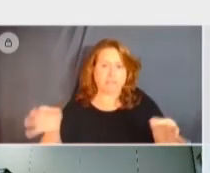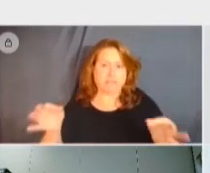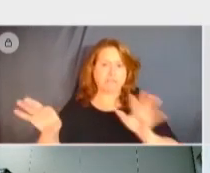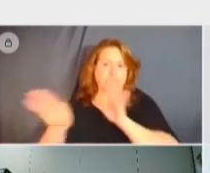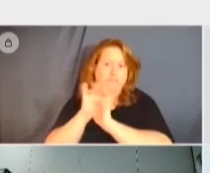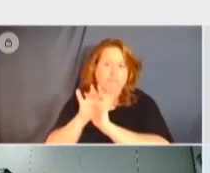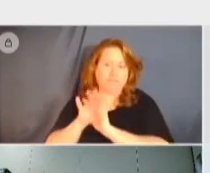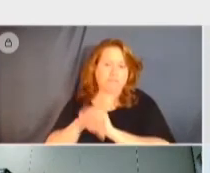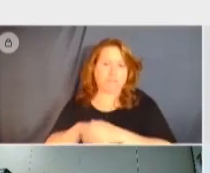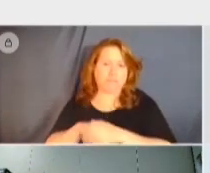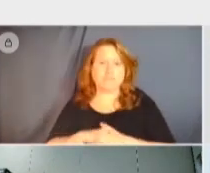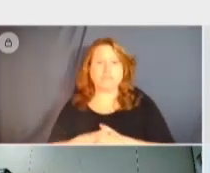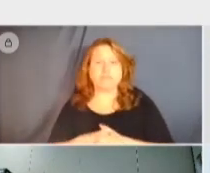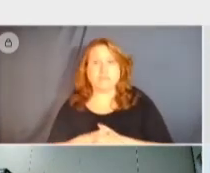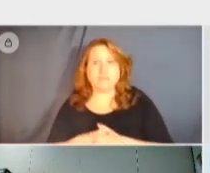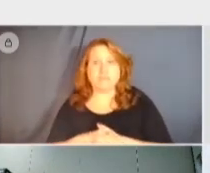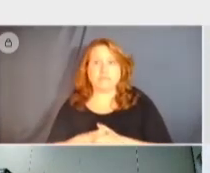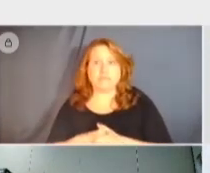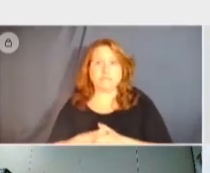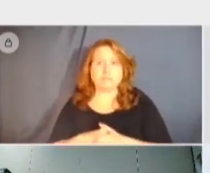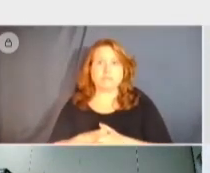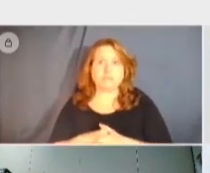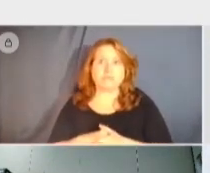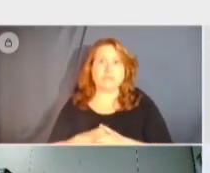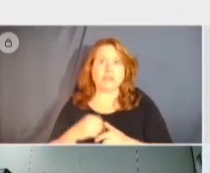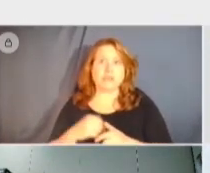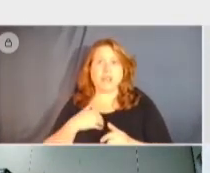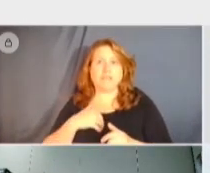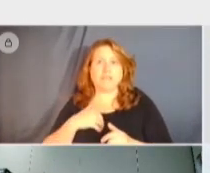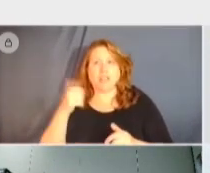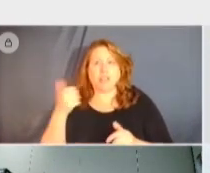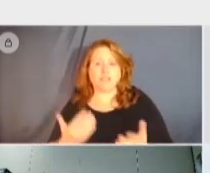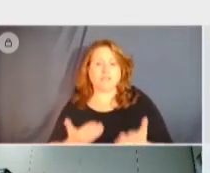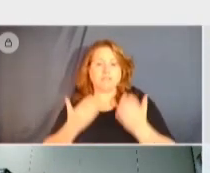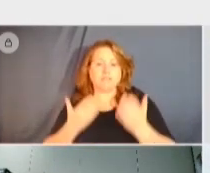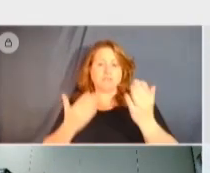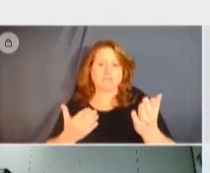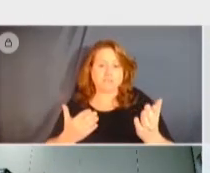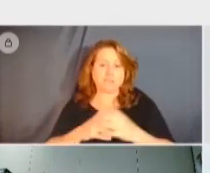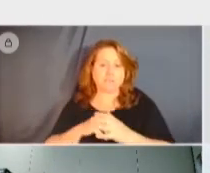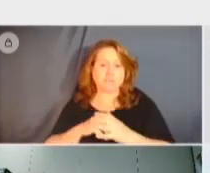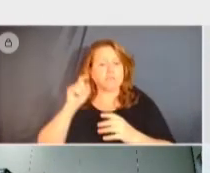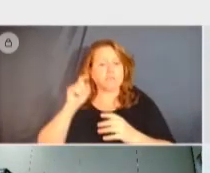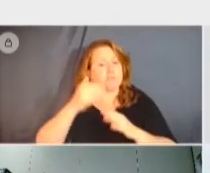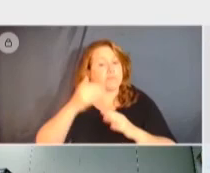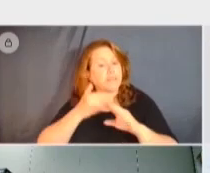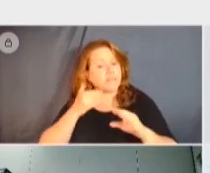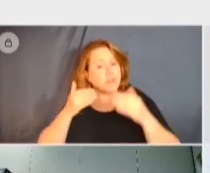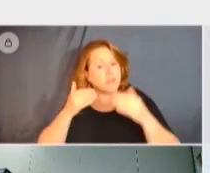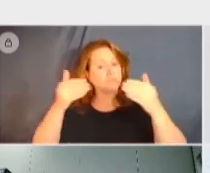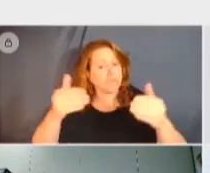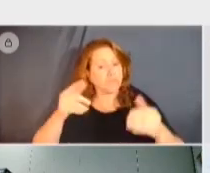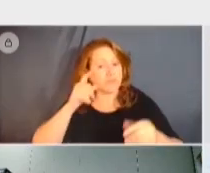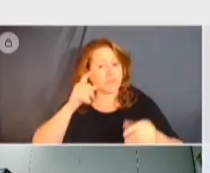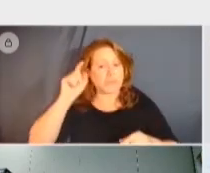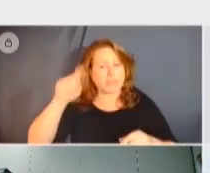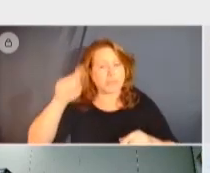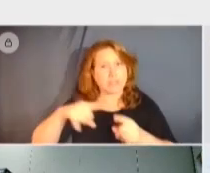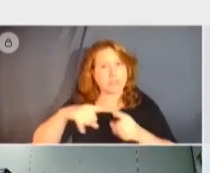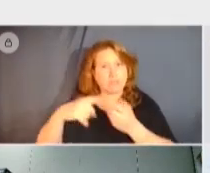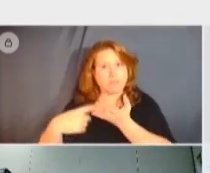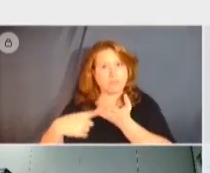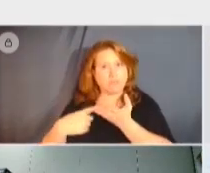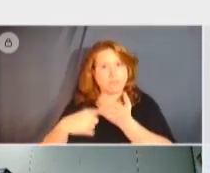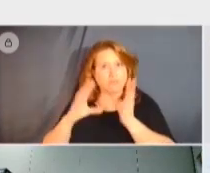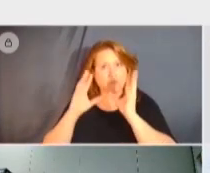25th. Just one other recommendation that you consider going forward. You will need to meet before